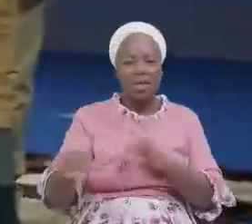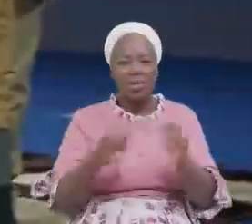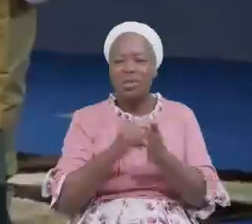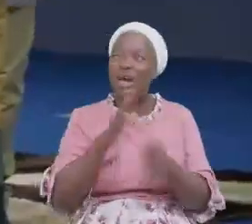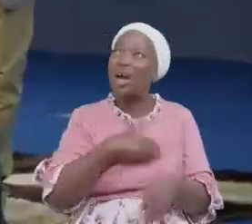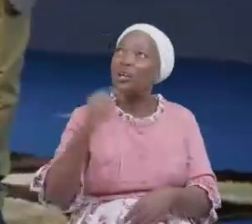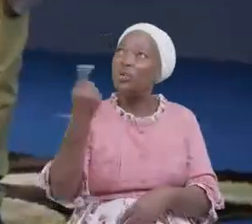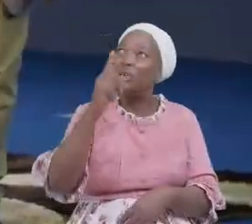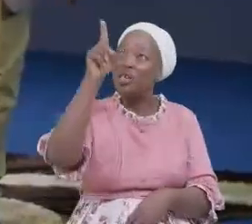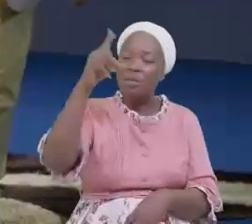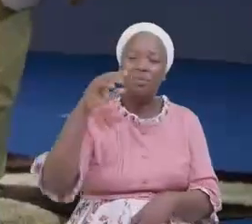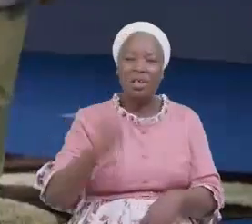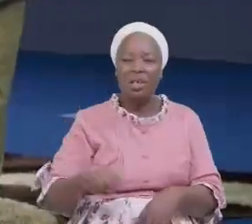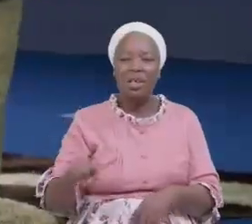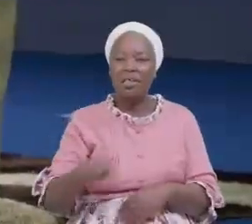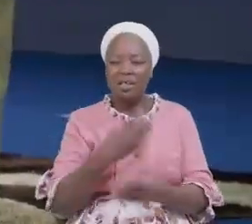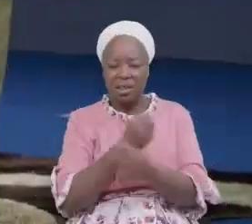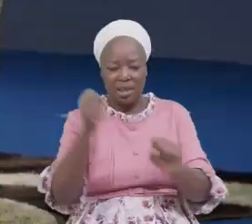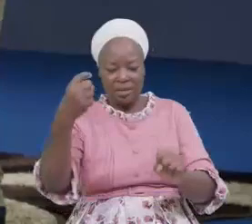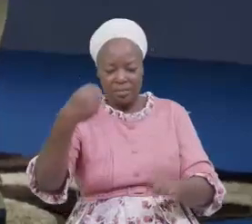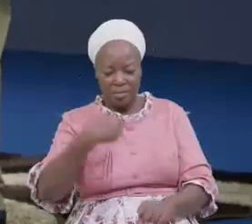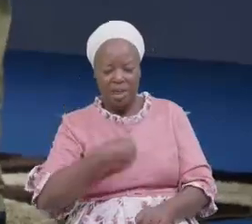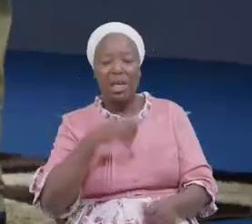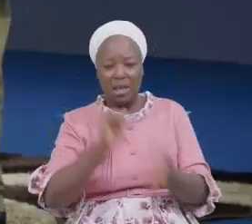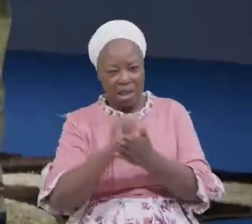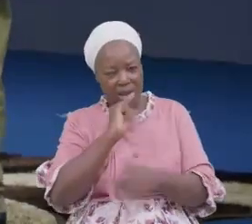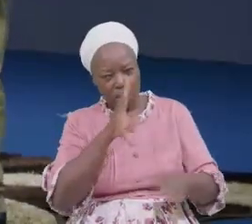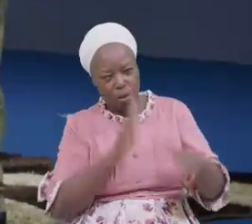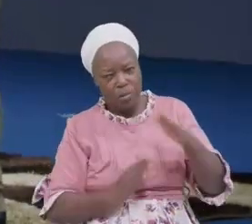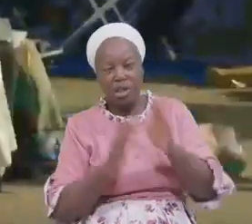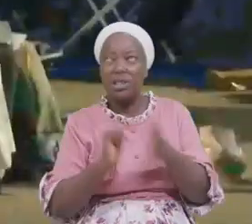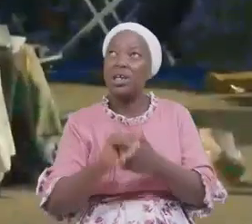save me. That the humility is waiting for.